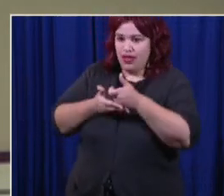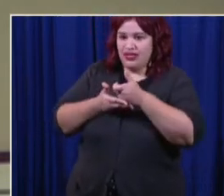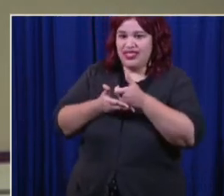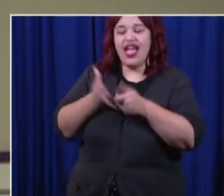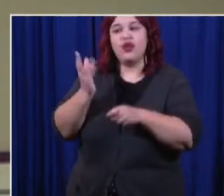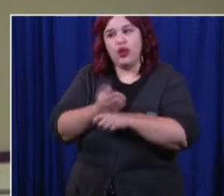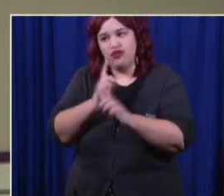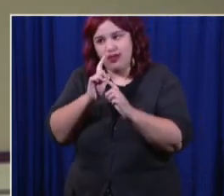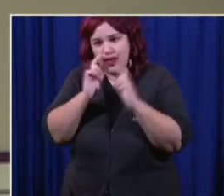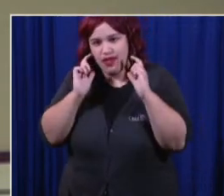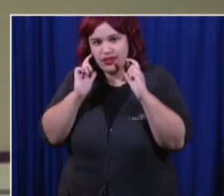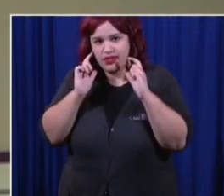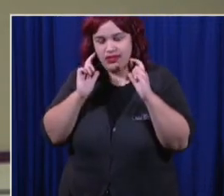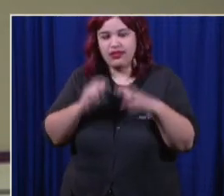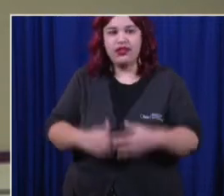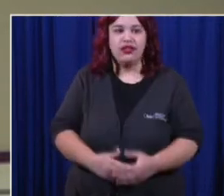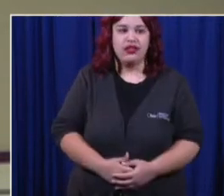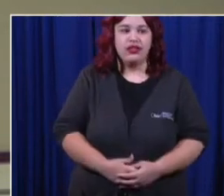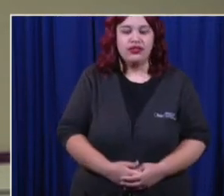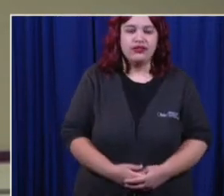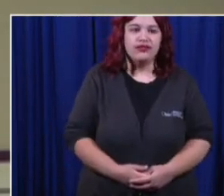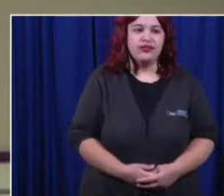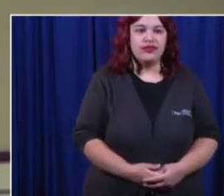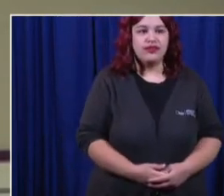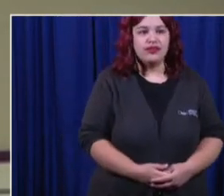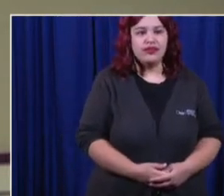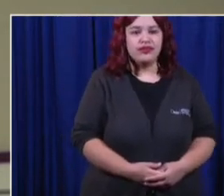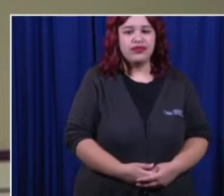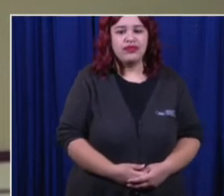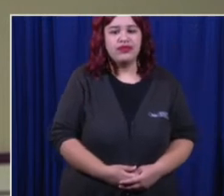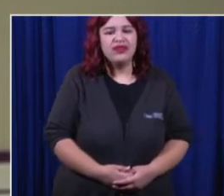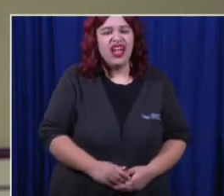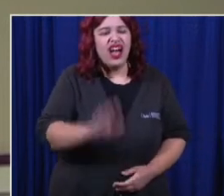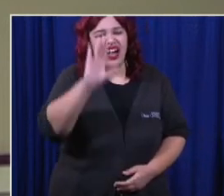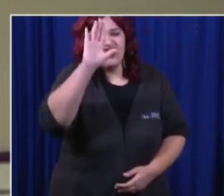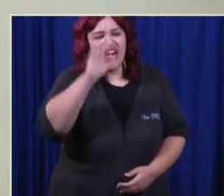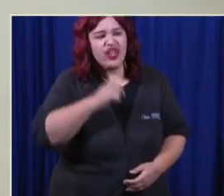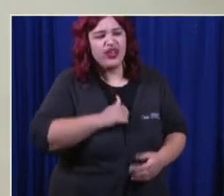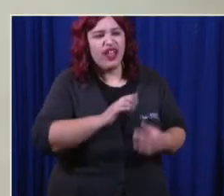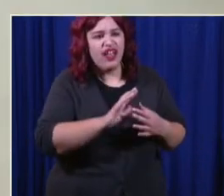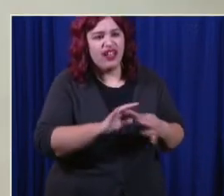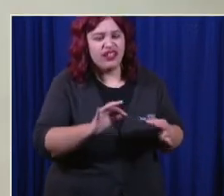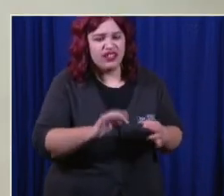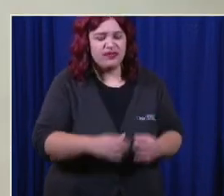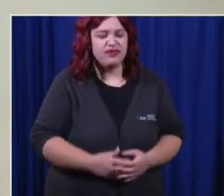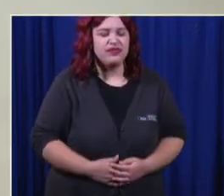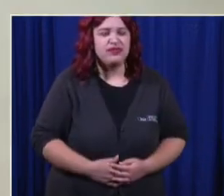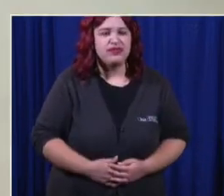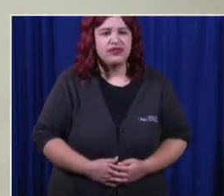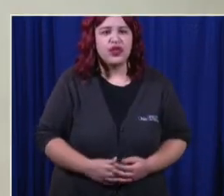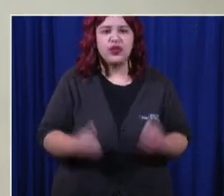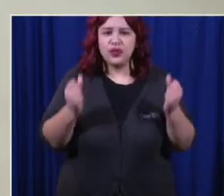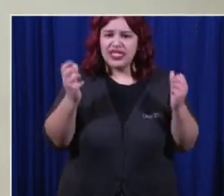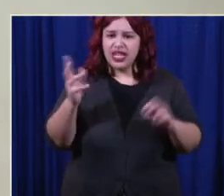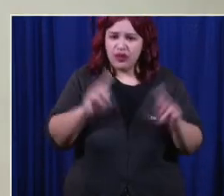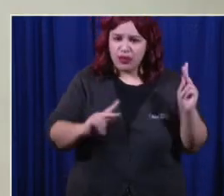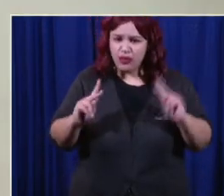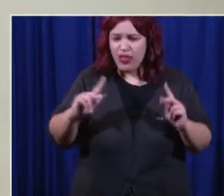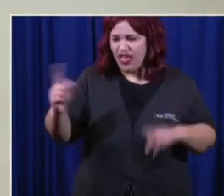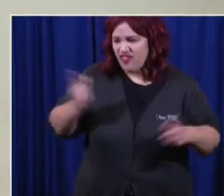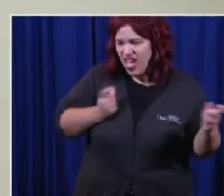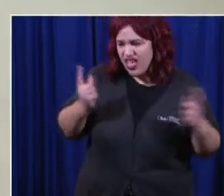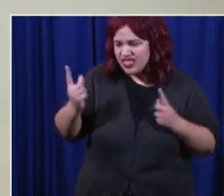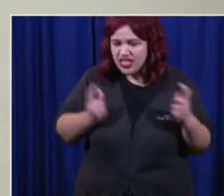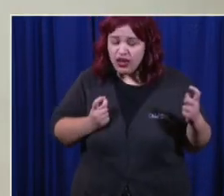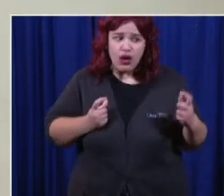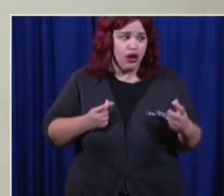the enforcement component of this? You know, Bruce, if I could add to that, several people have asked about the lockdowns in the question.